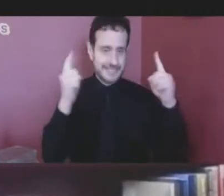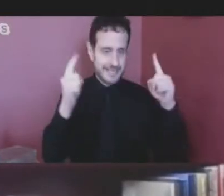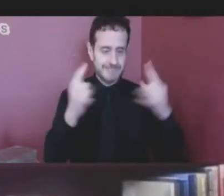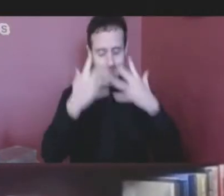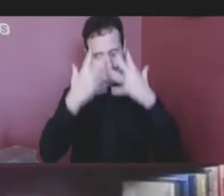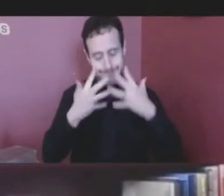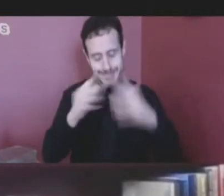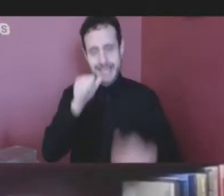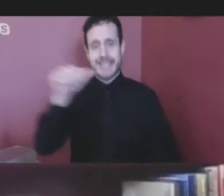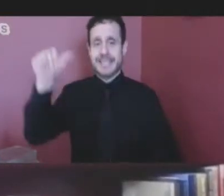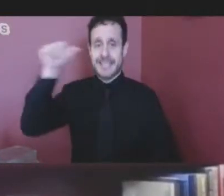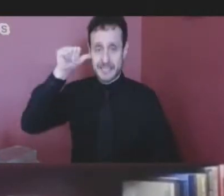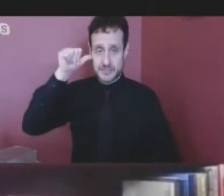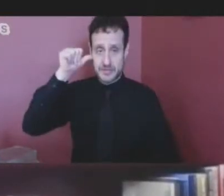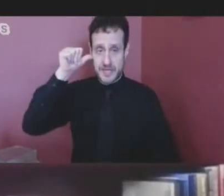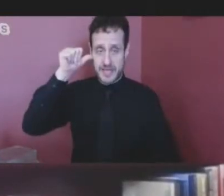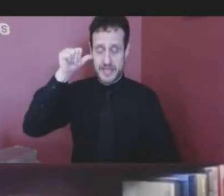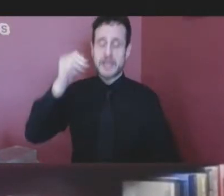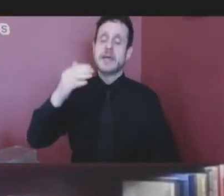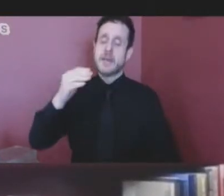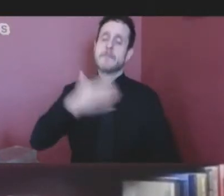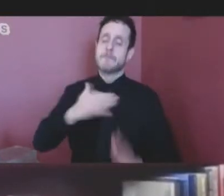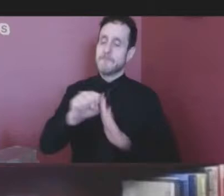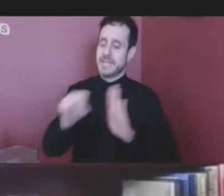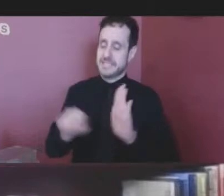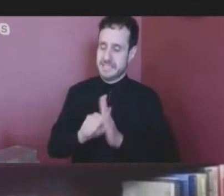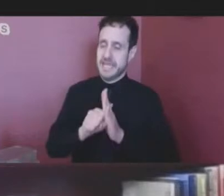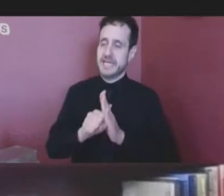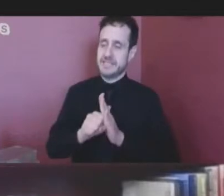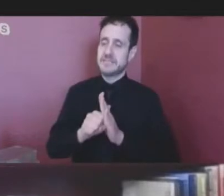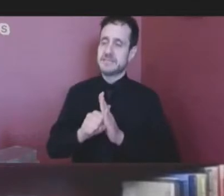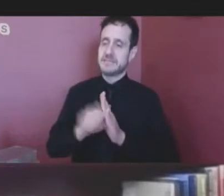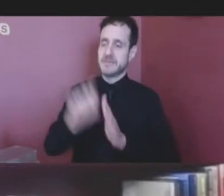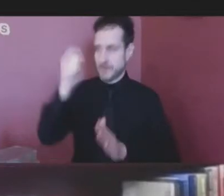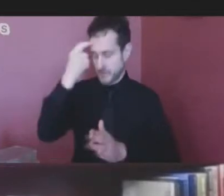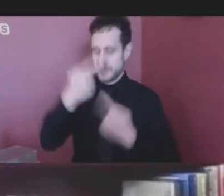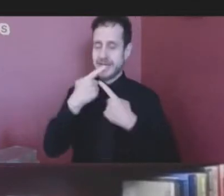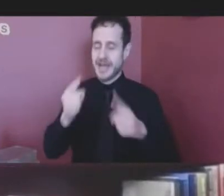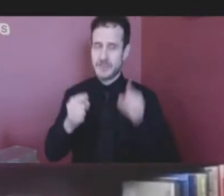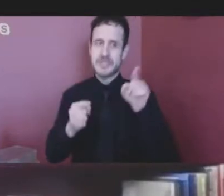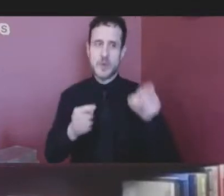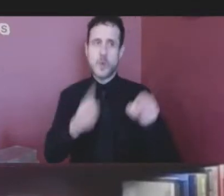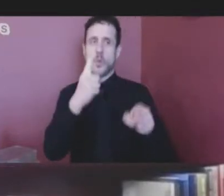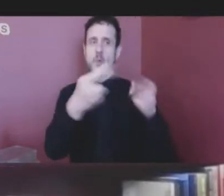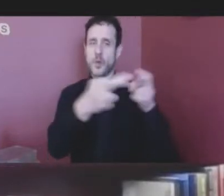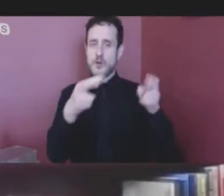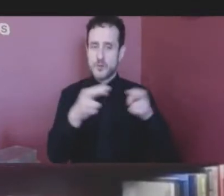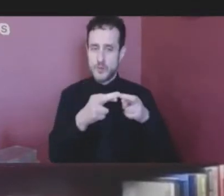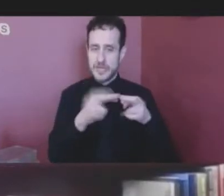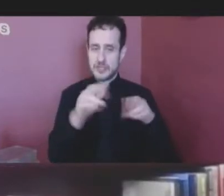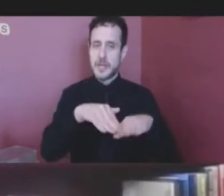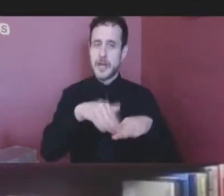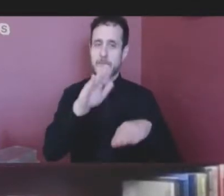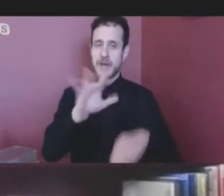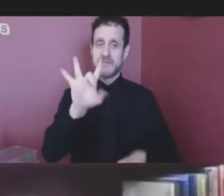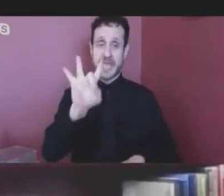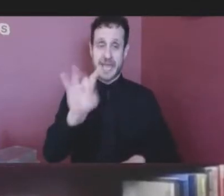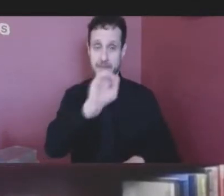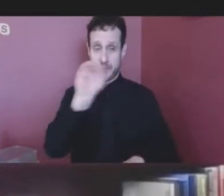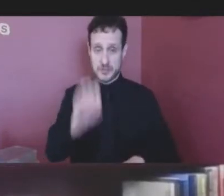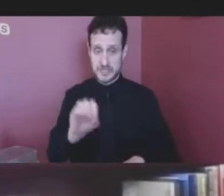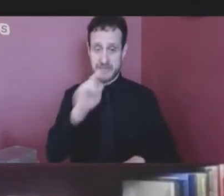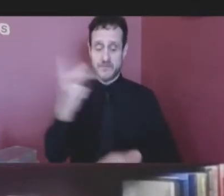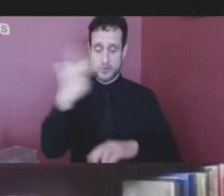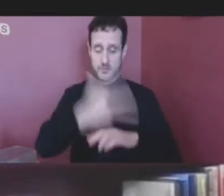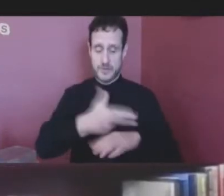my administration announced that because it has surpassed 8% positivity for 3 days in a row, starting